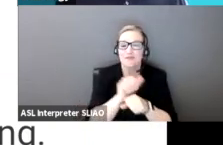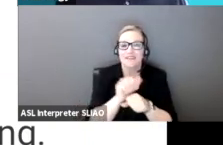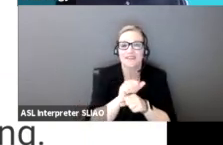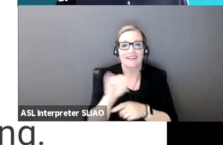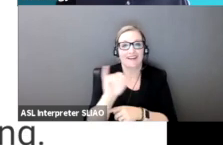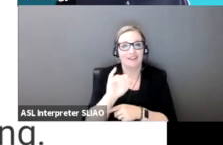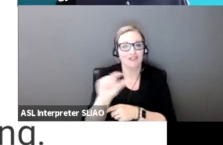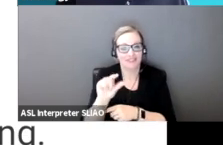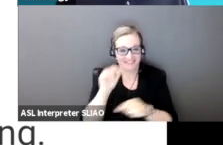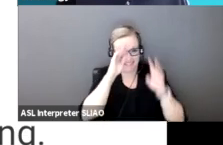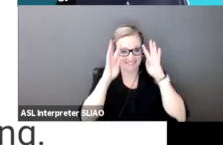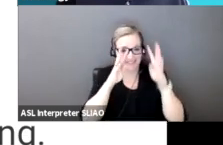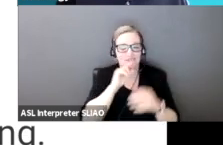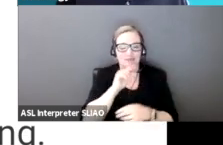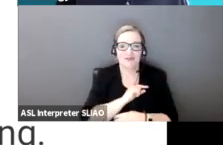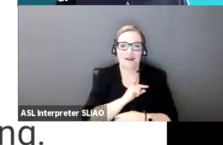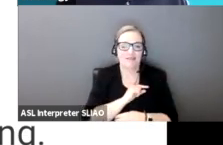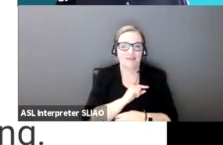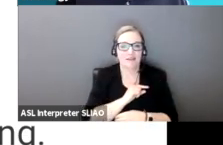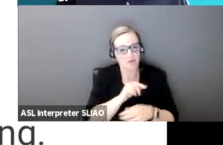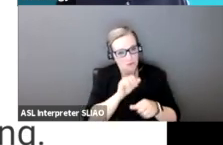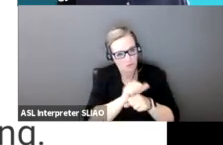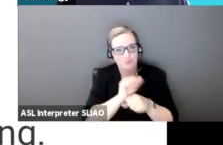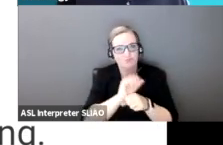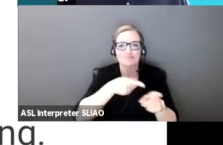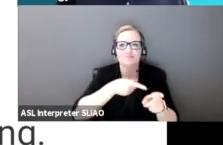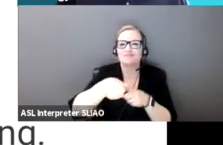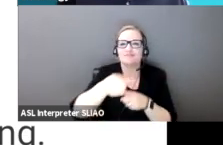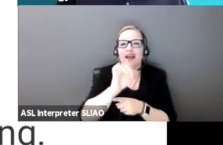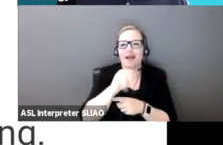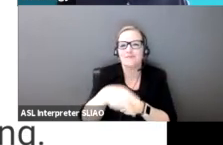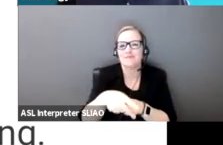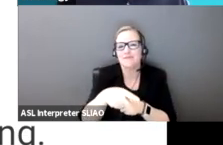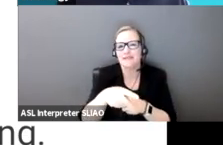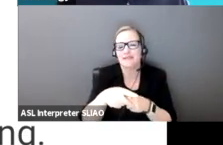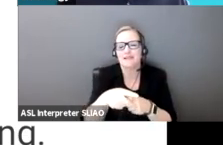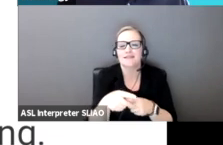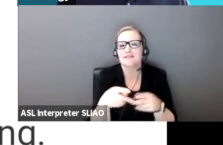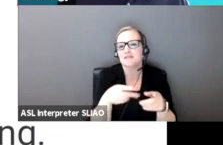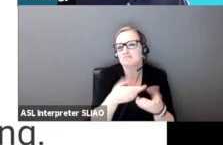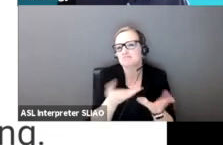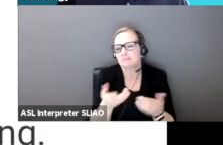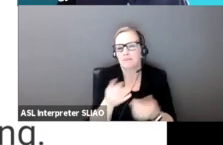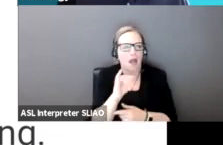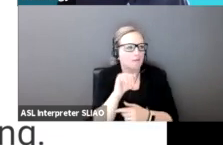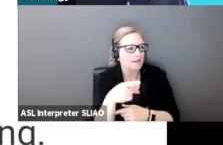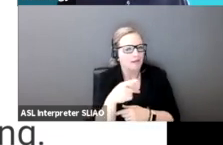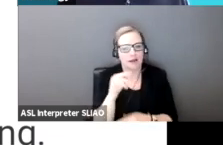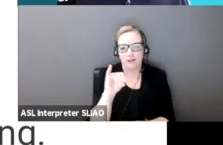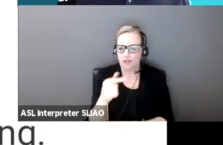be an IP specialist at IG. IG IP, that kind of flows